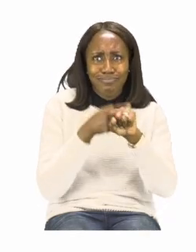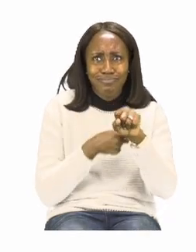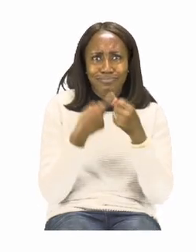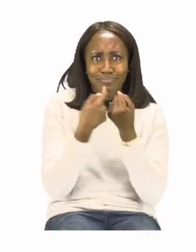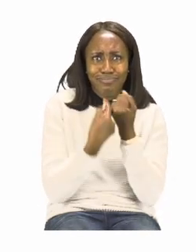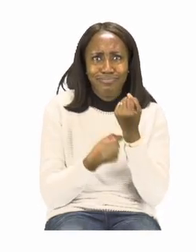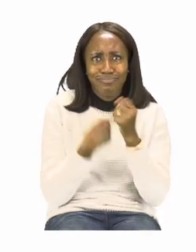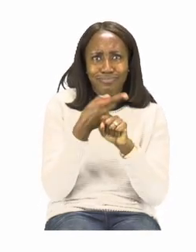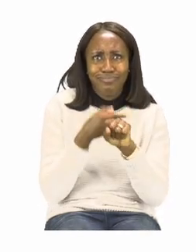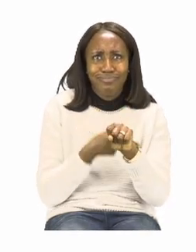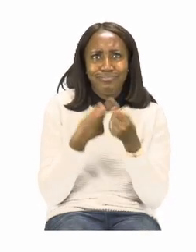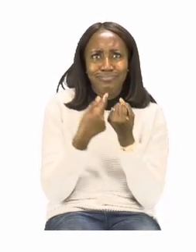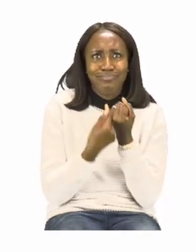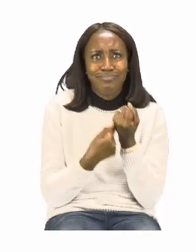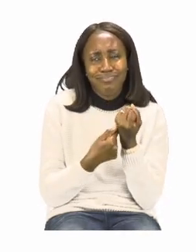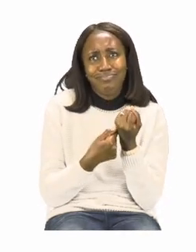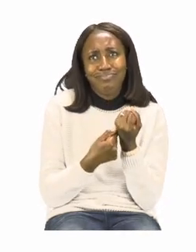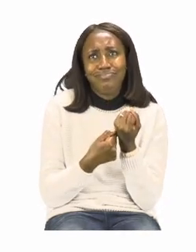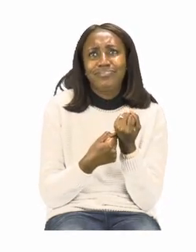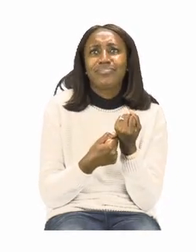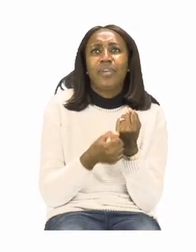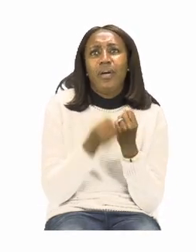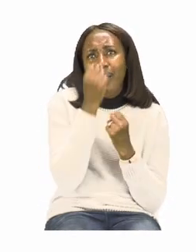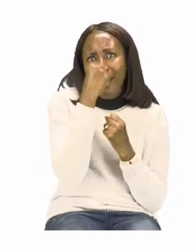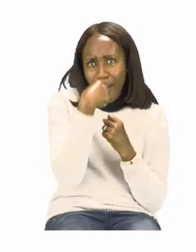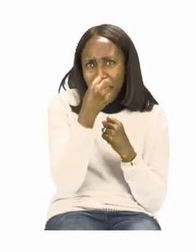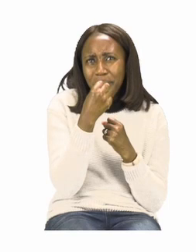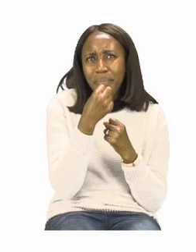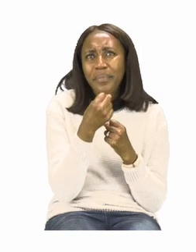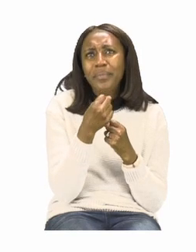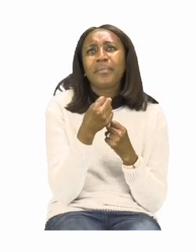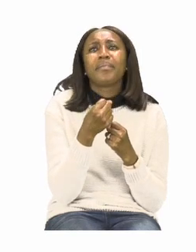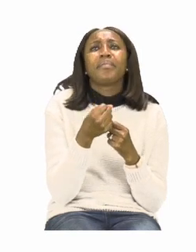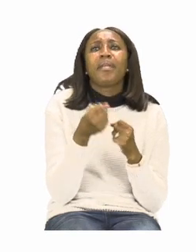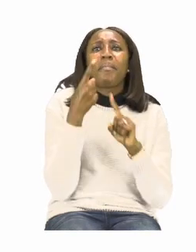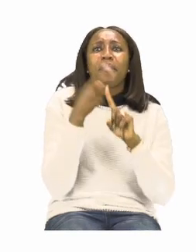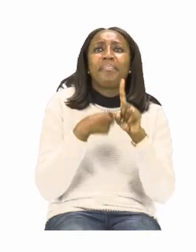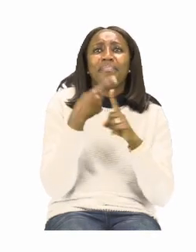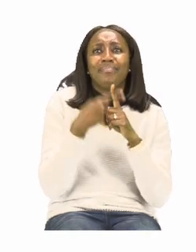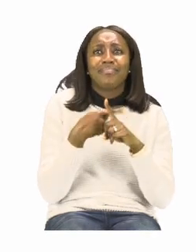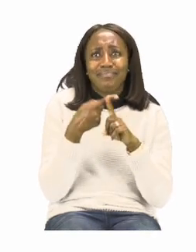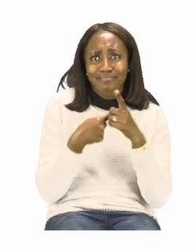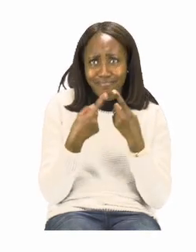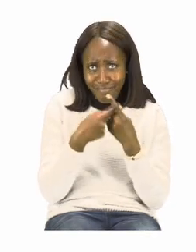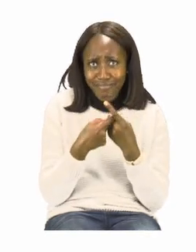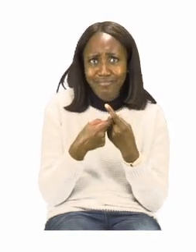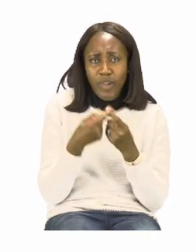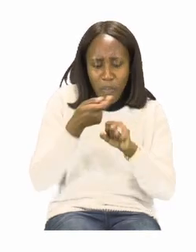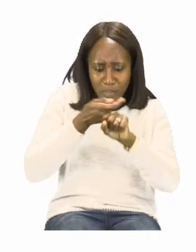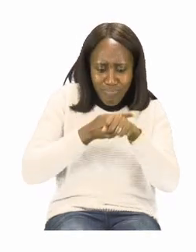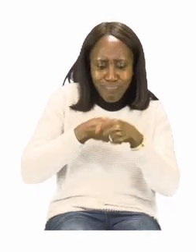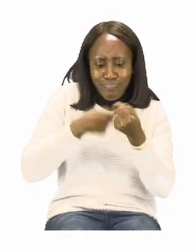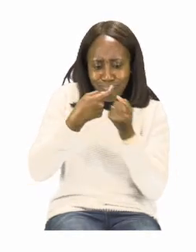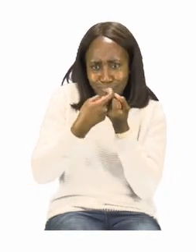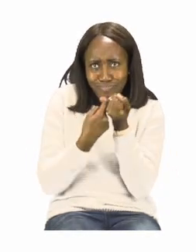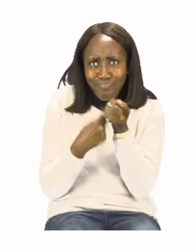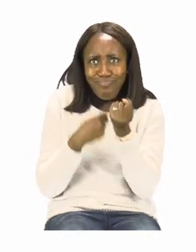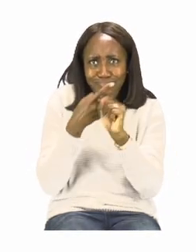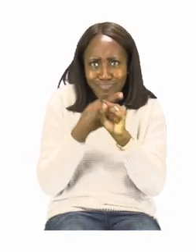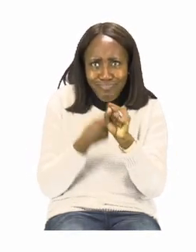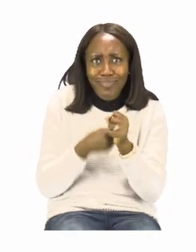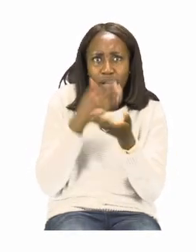bananas. But it's not just bananas that will need peeling, also the apples as well. So we're going to use that sentence that